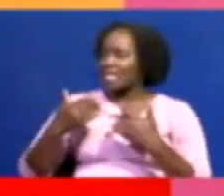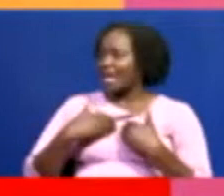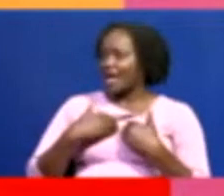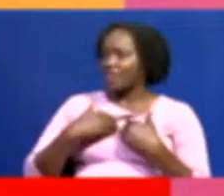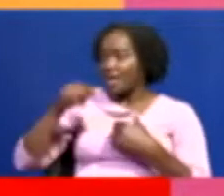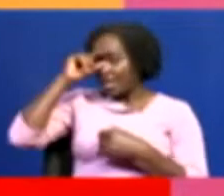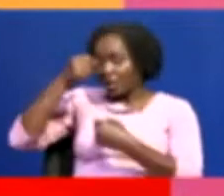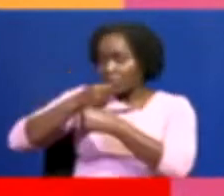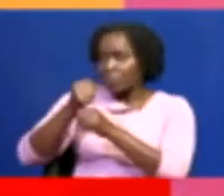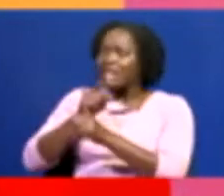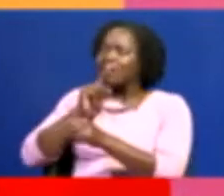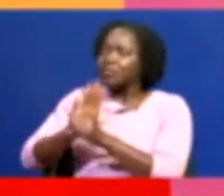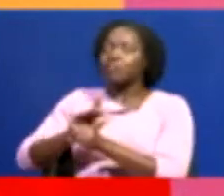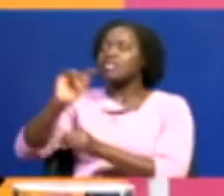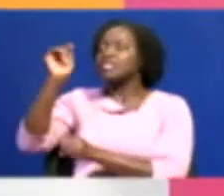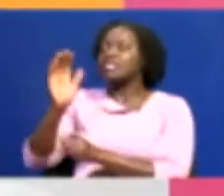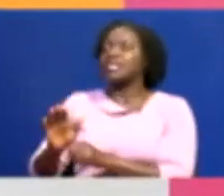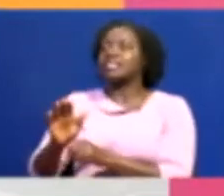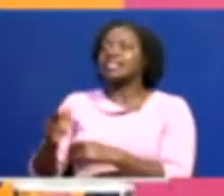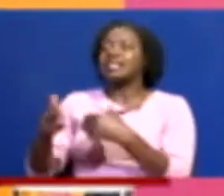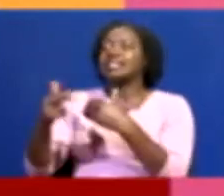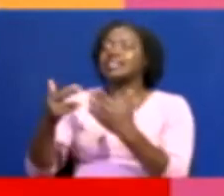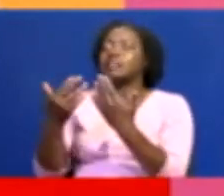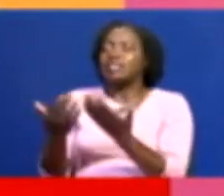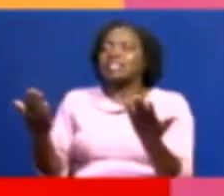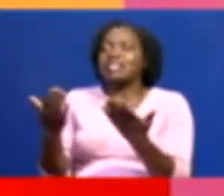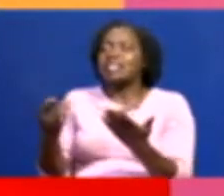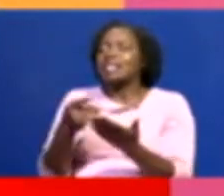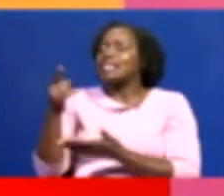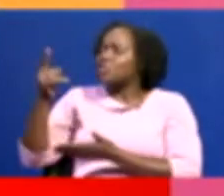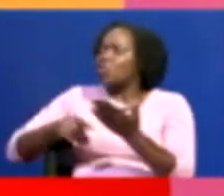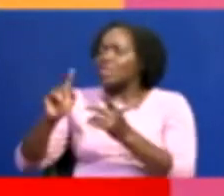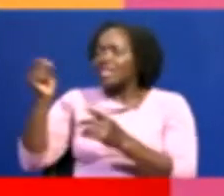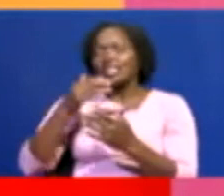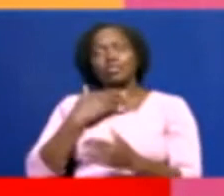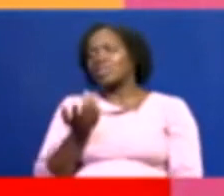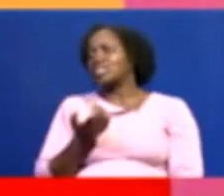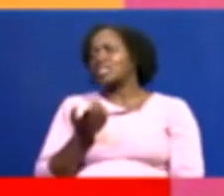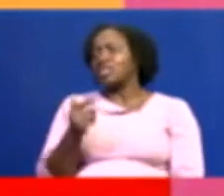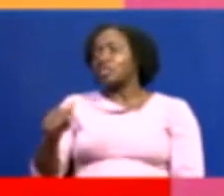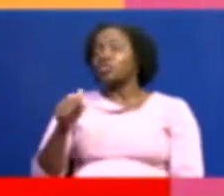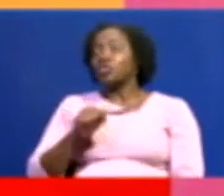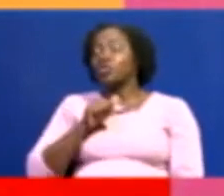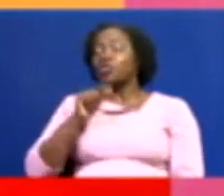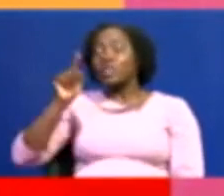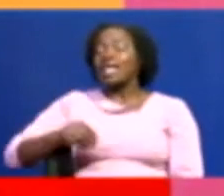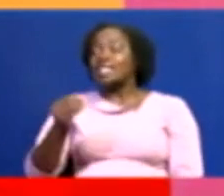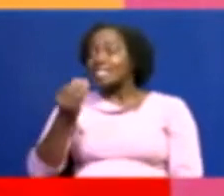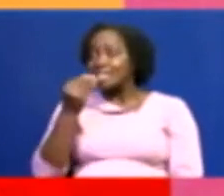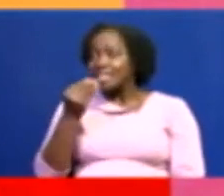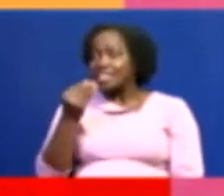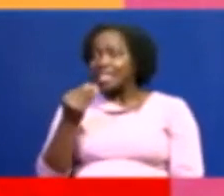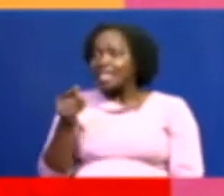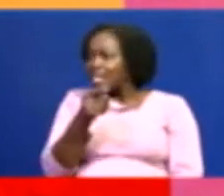was formed and it promised Kenyans tangible things. Mm-hmm. That is what Kenyans are looking for. Mm-hmm. Today we are not able to put food on the table, even